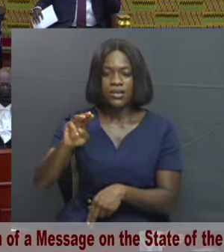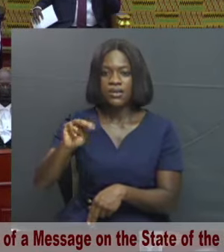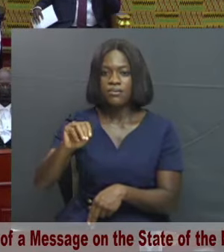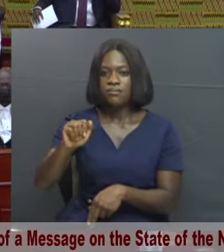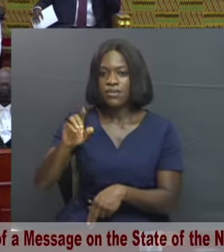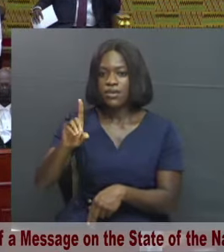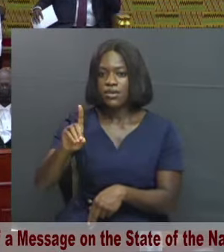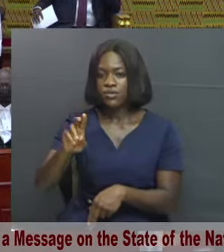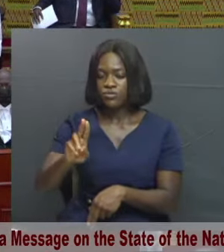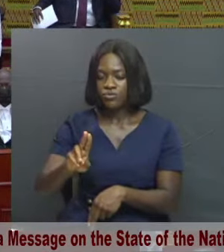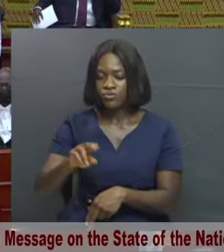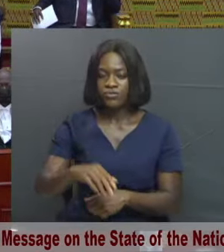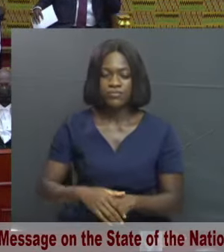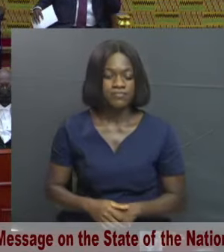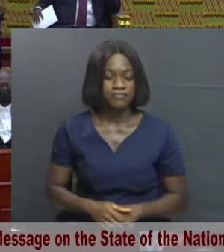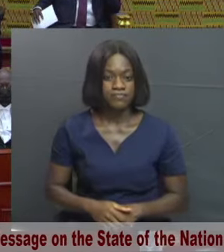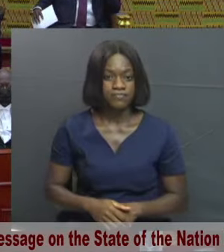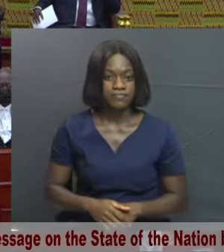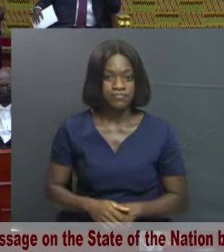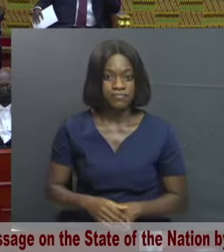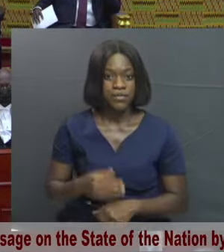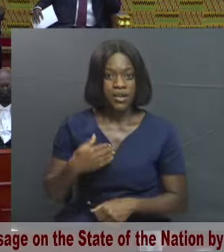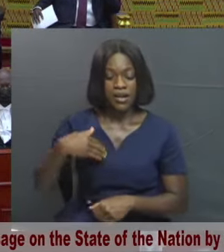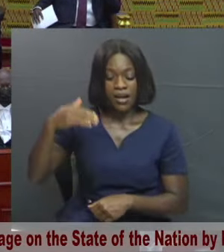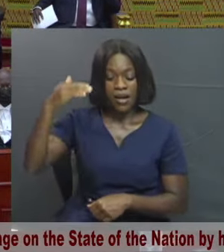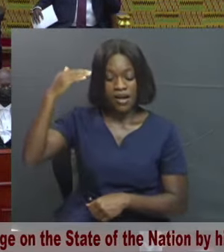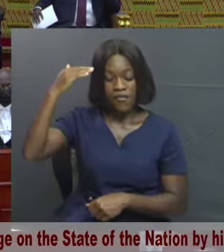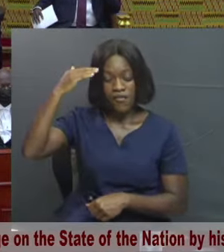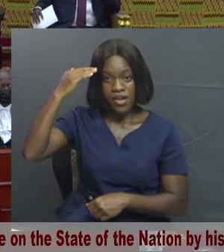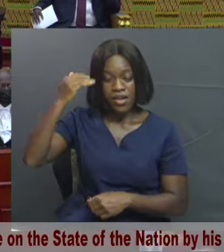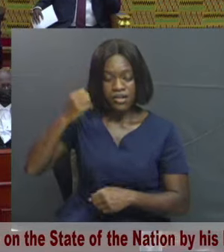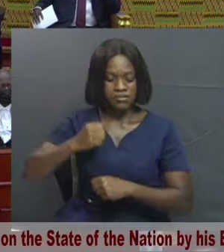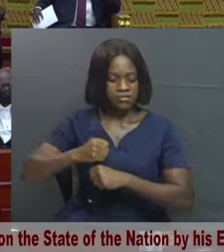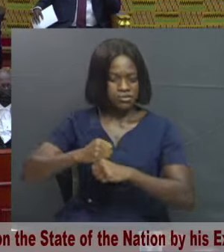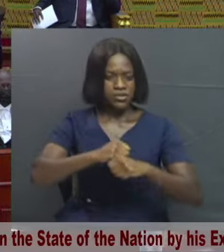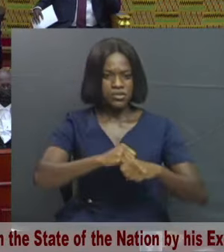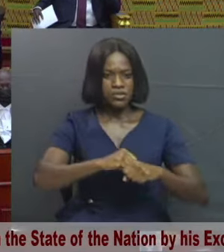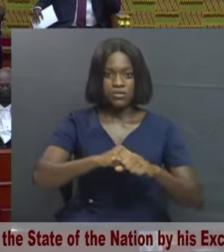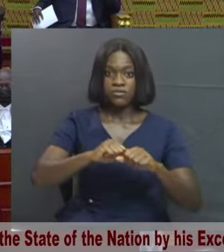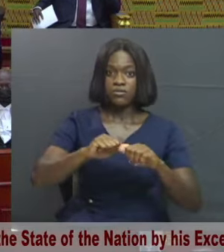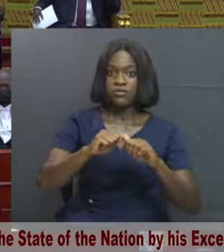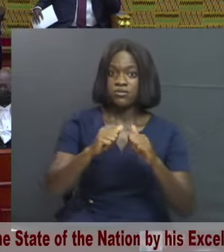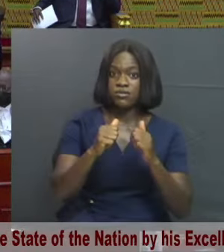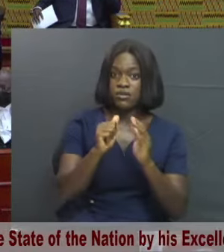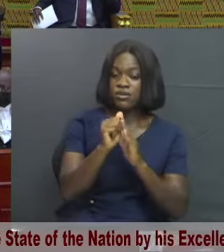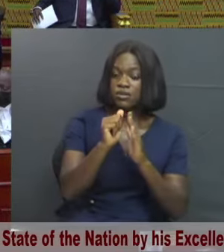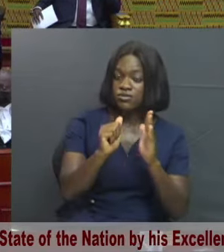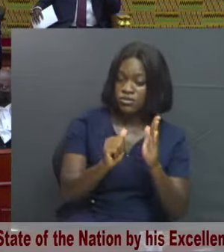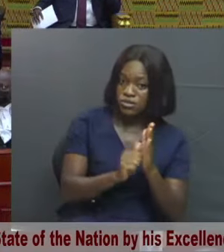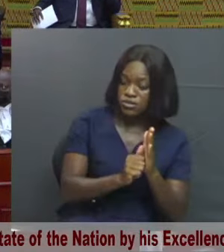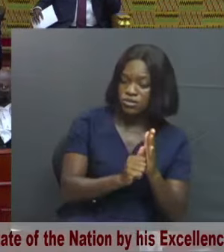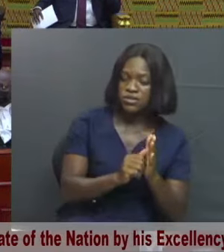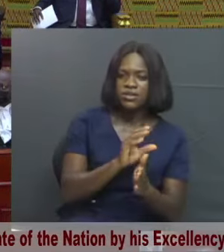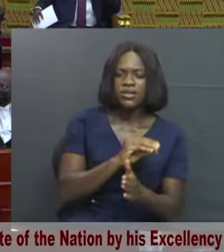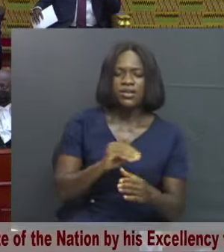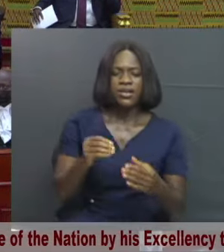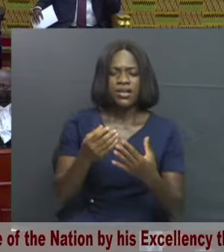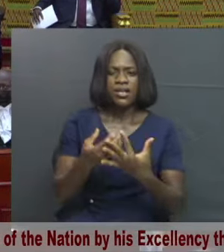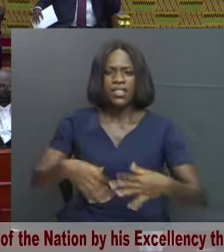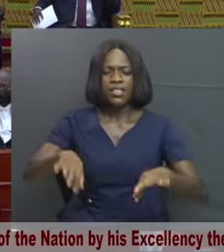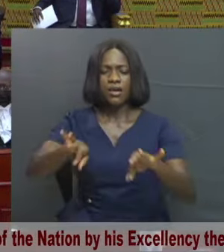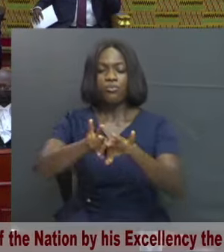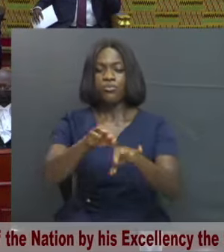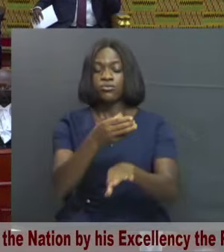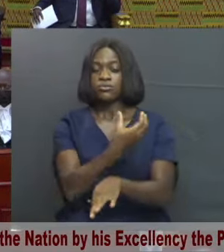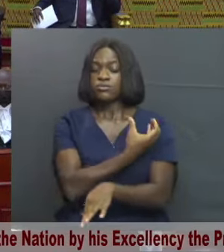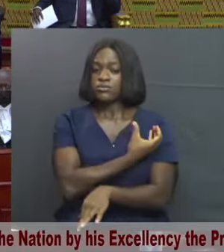andu we have the heads of our security agencies and our esteemed Chiefs